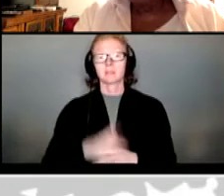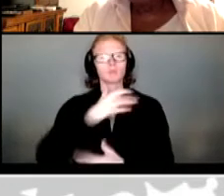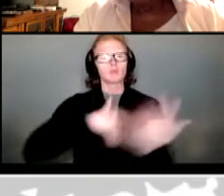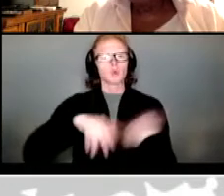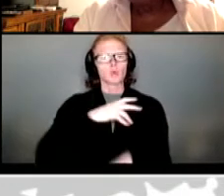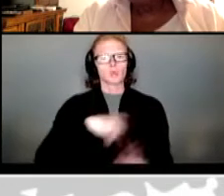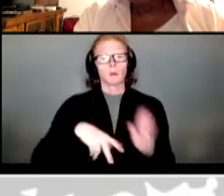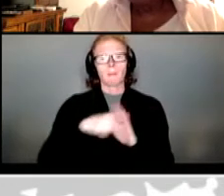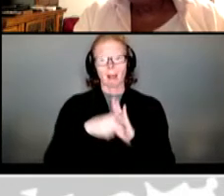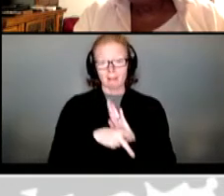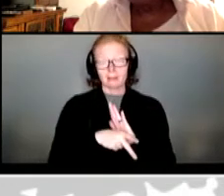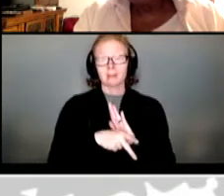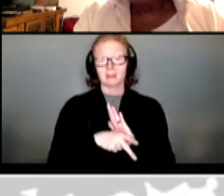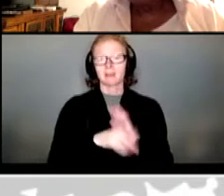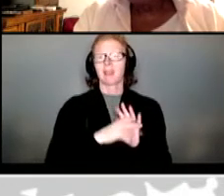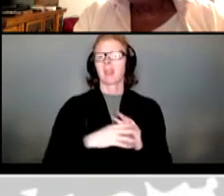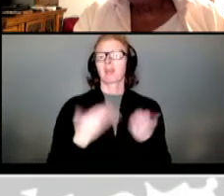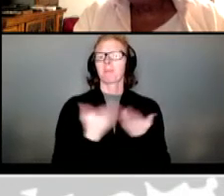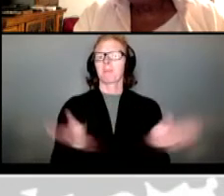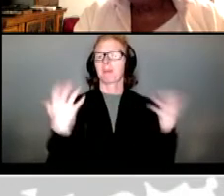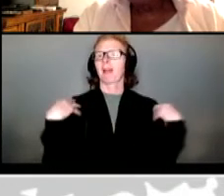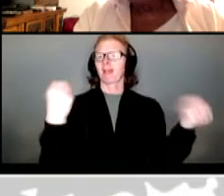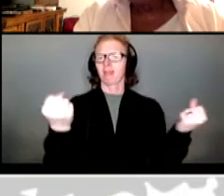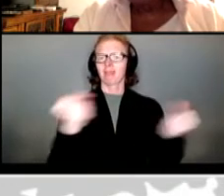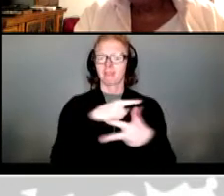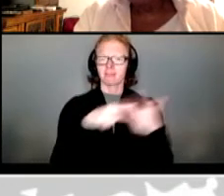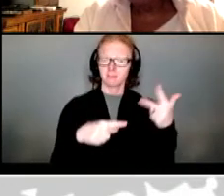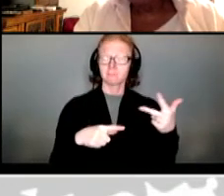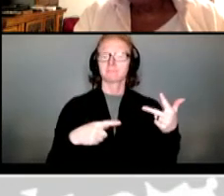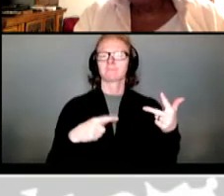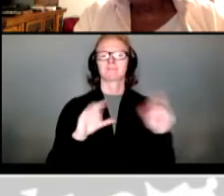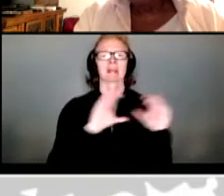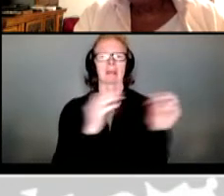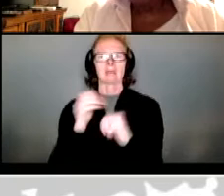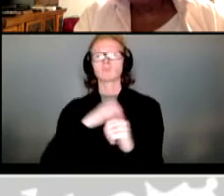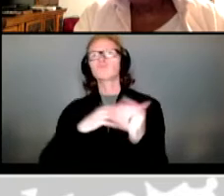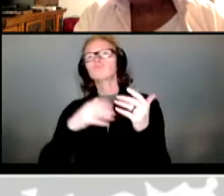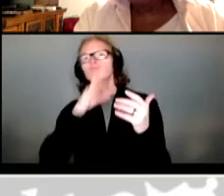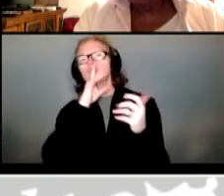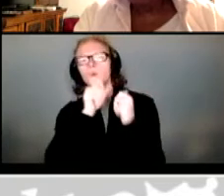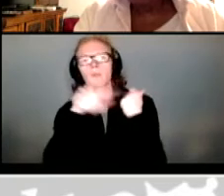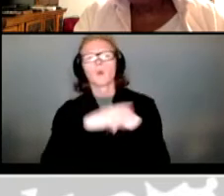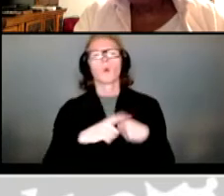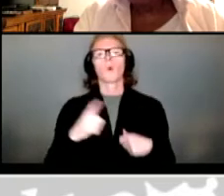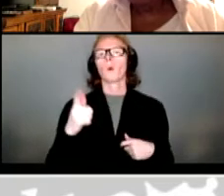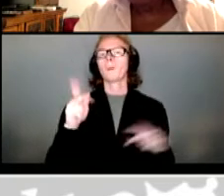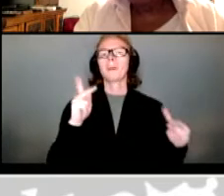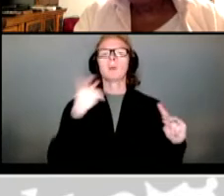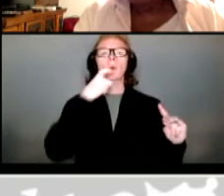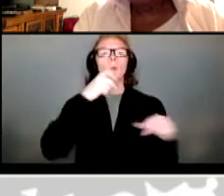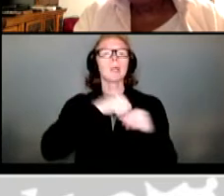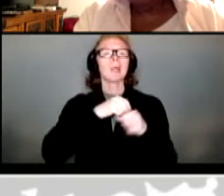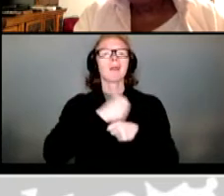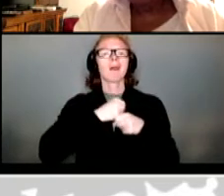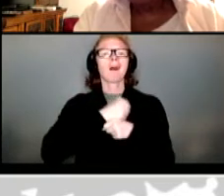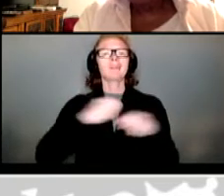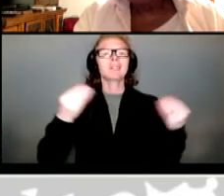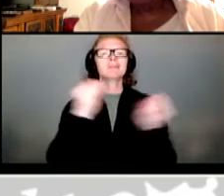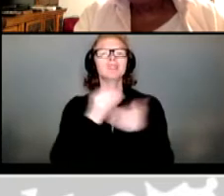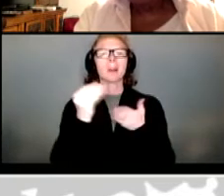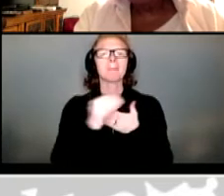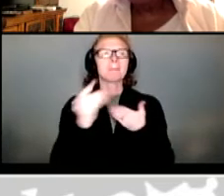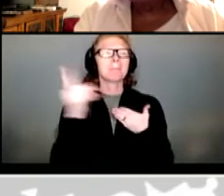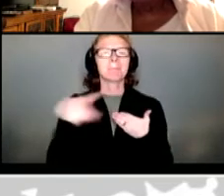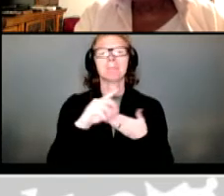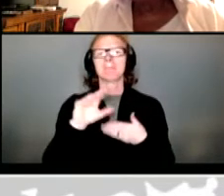classes, in all kinds of classes, as well as just with adults at coffee shops. I passed around flyers today around the PCCEP